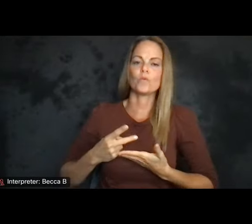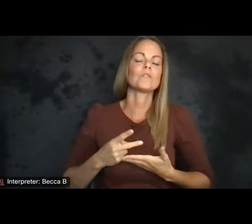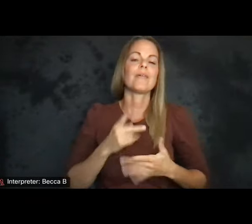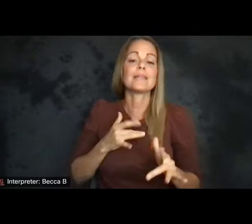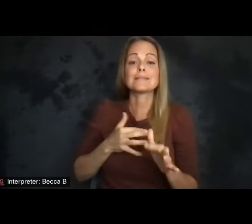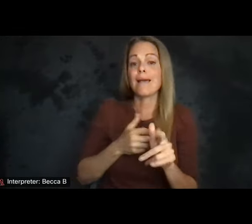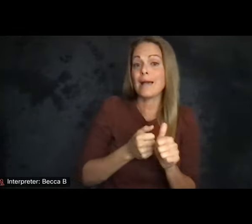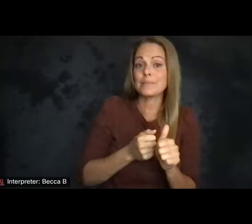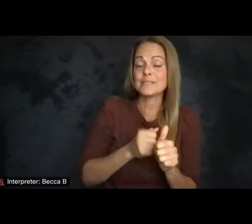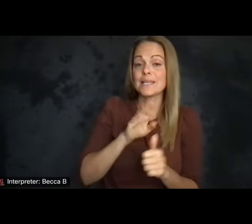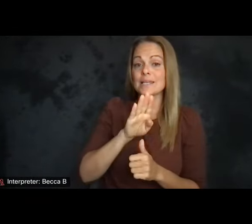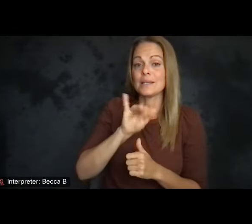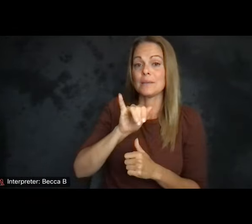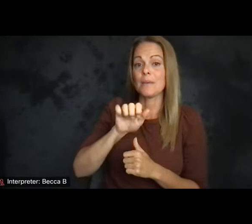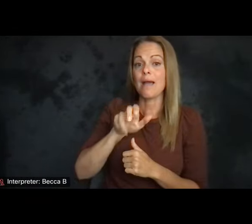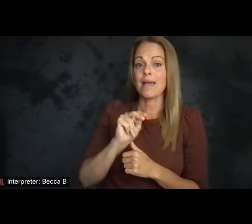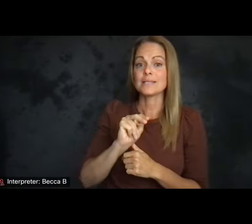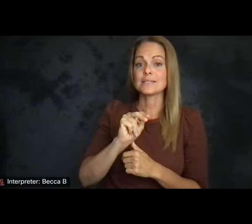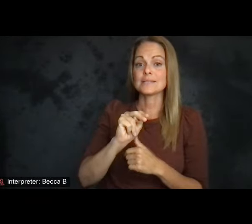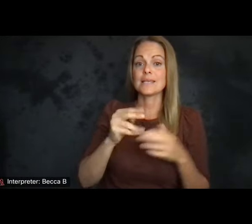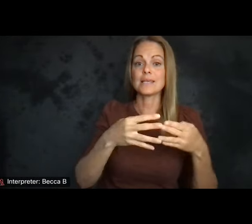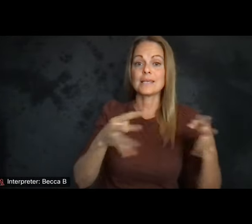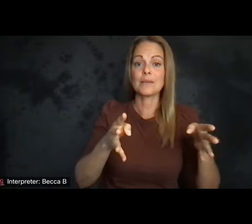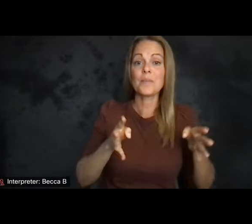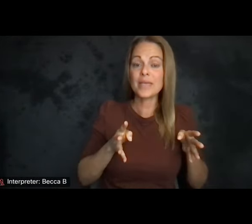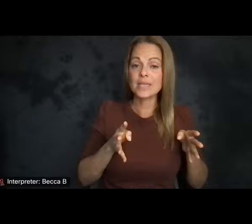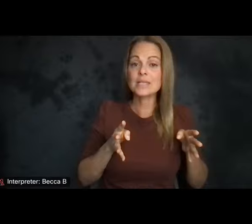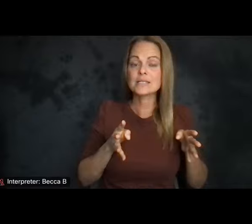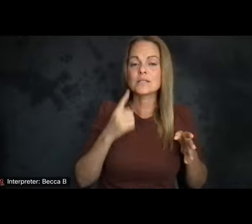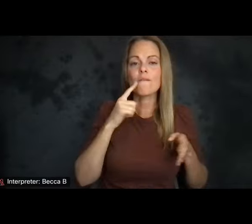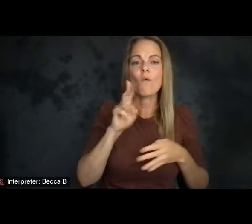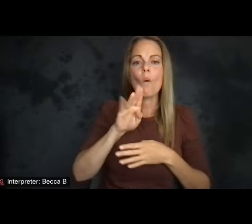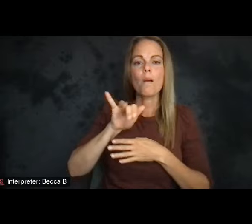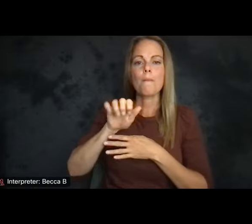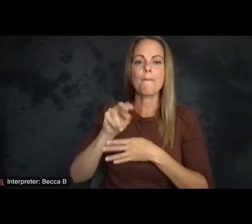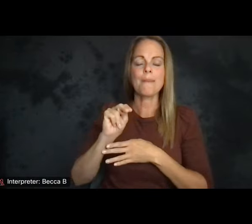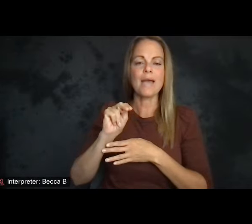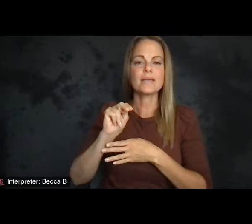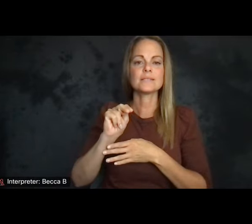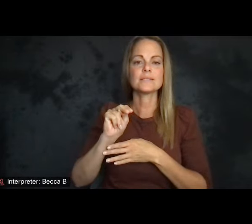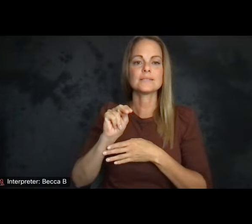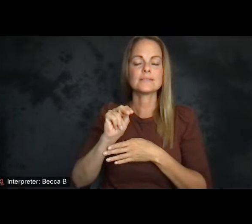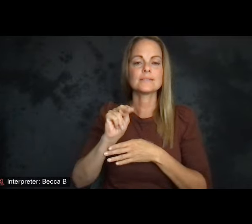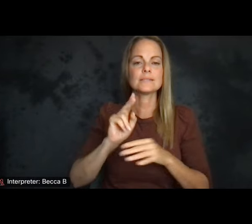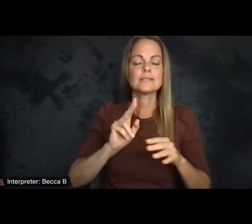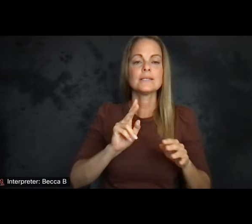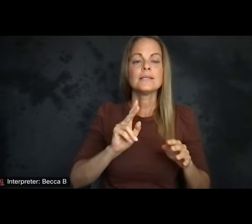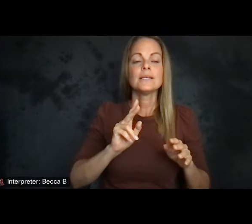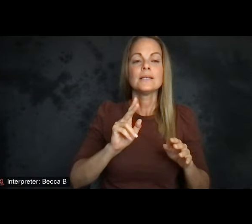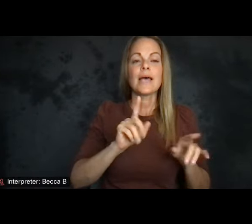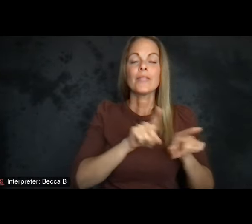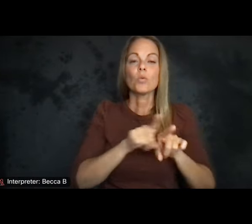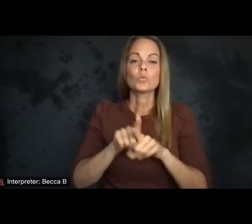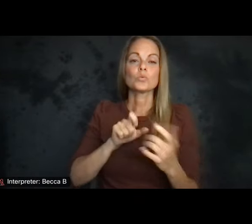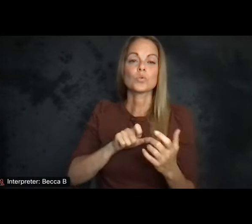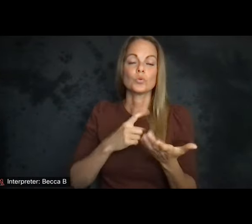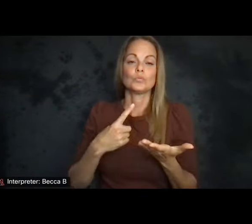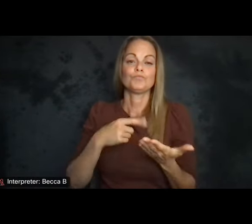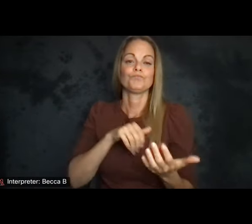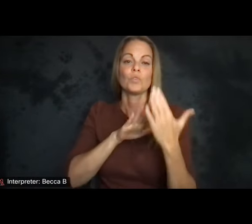the bison pens that we have for our bison herds, and then addressing a